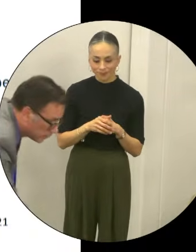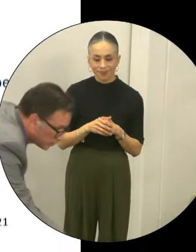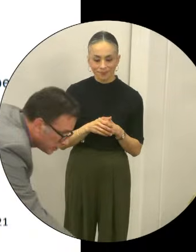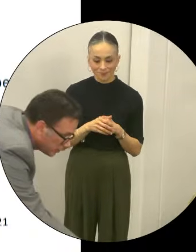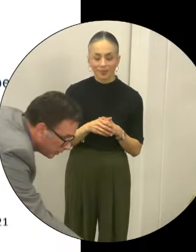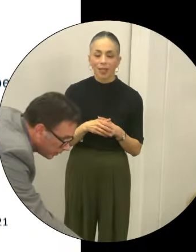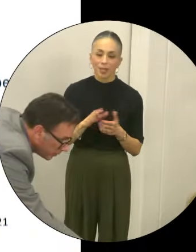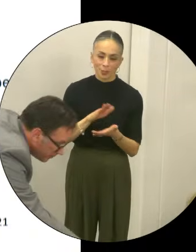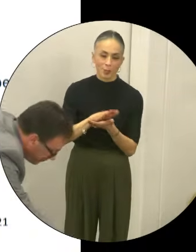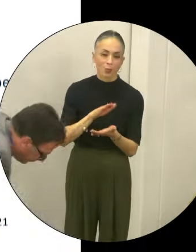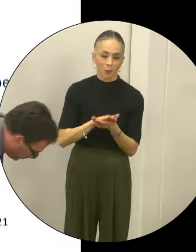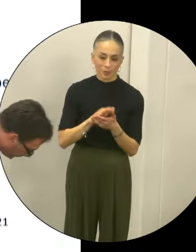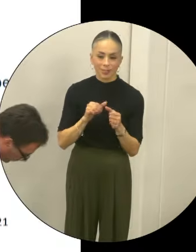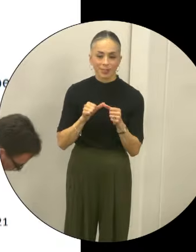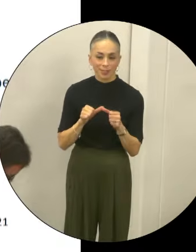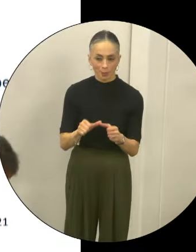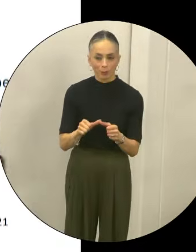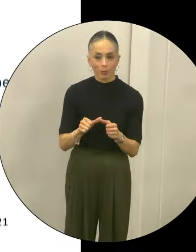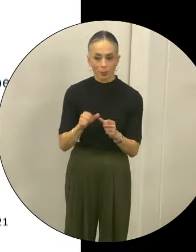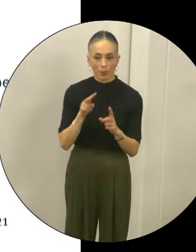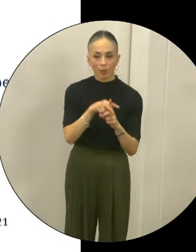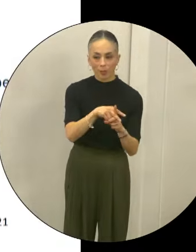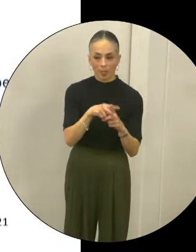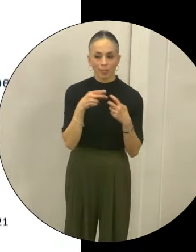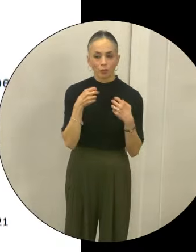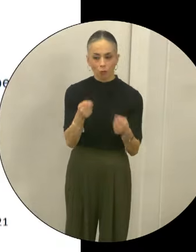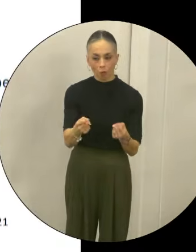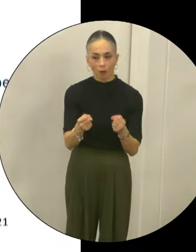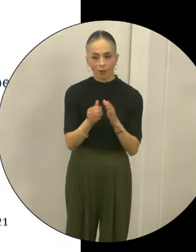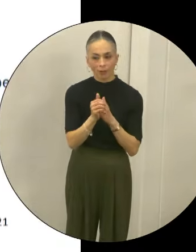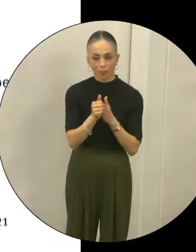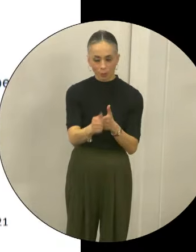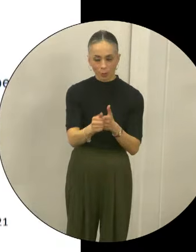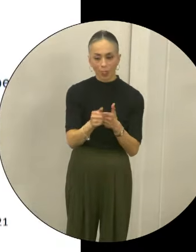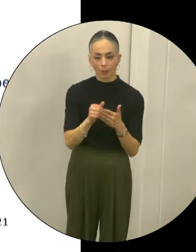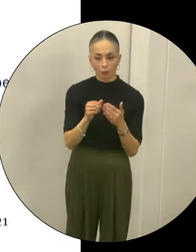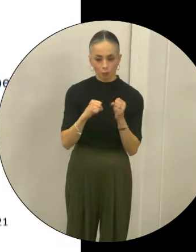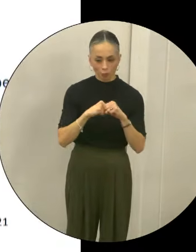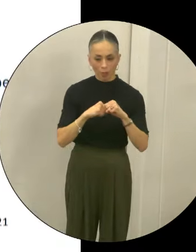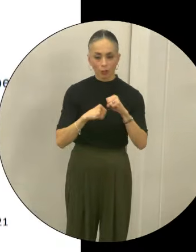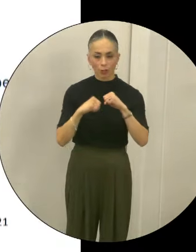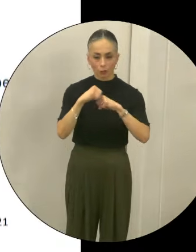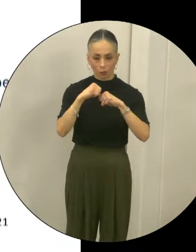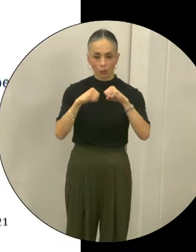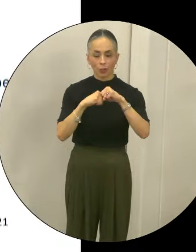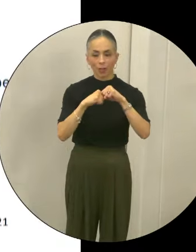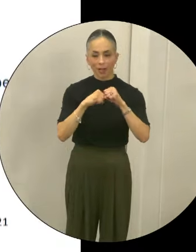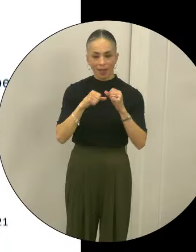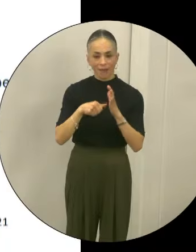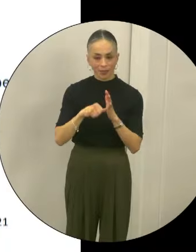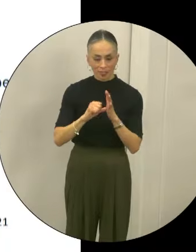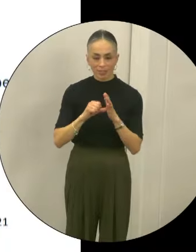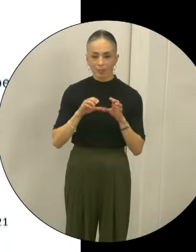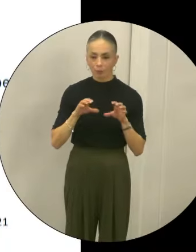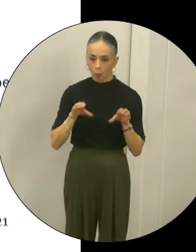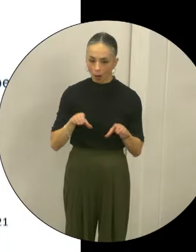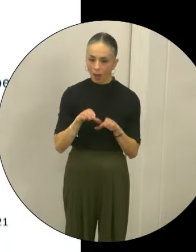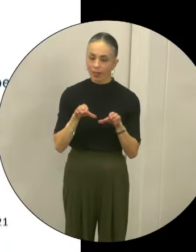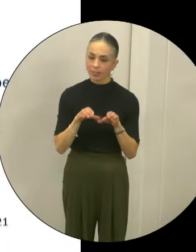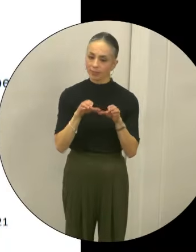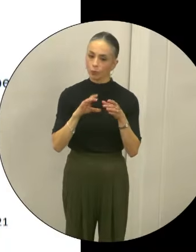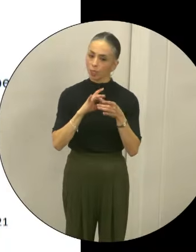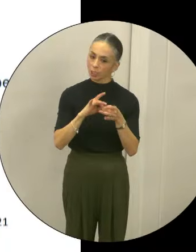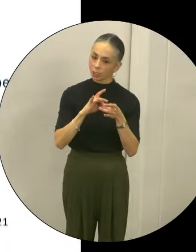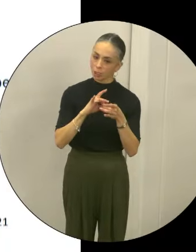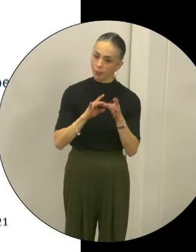to implement a strong restorative leadership structure that emphasizes proactive relationship building, which is 80%